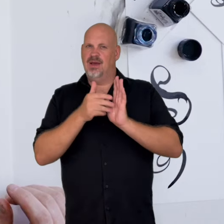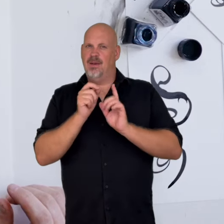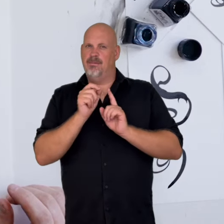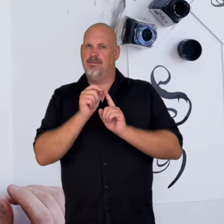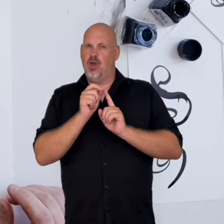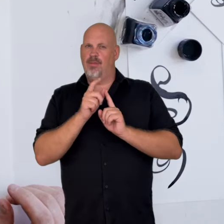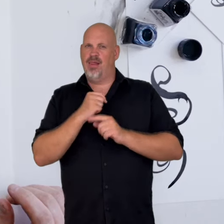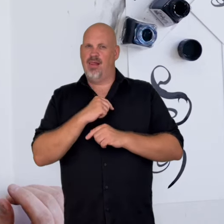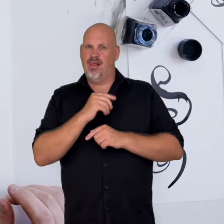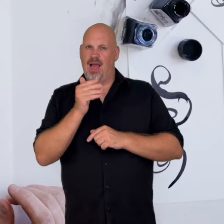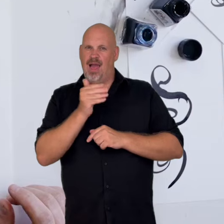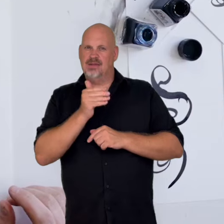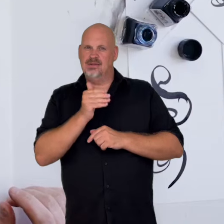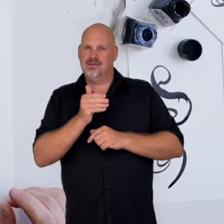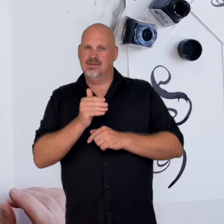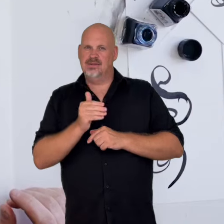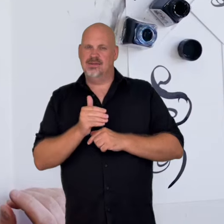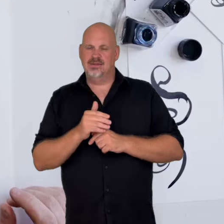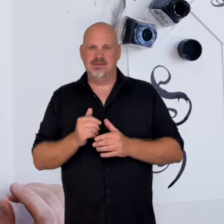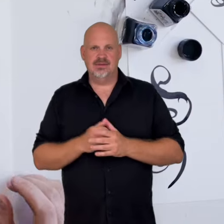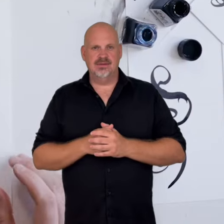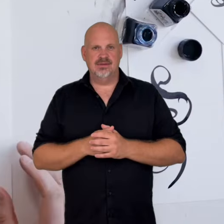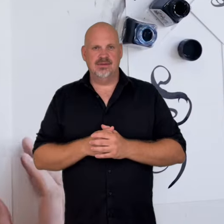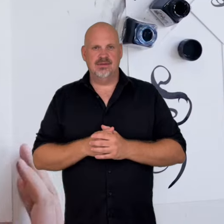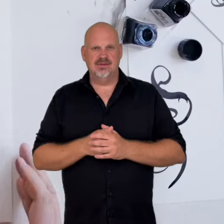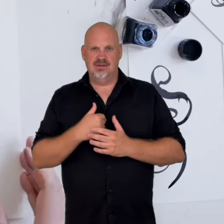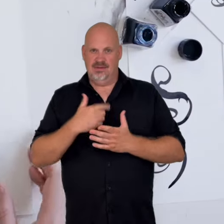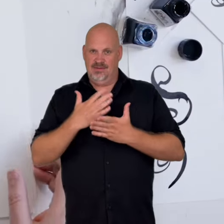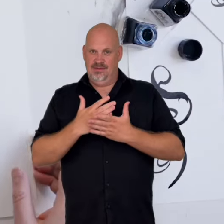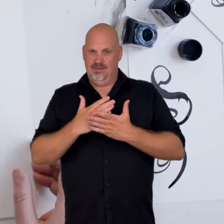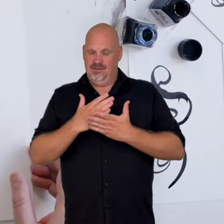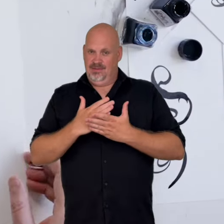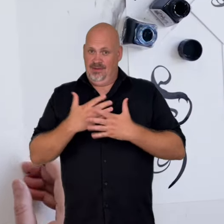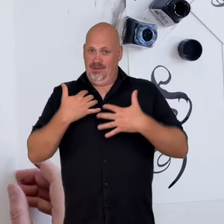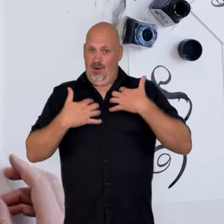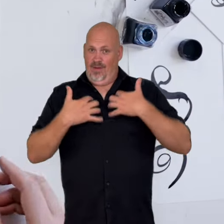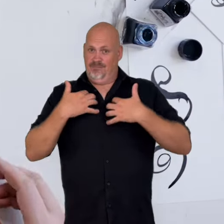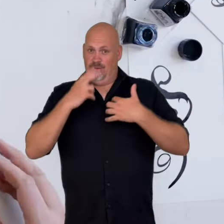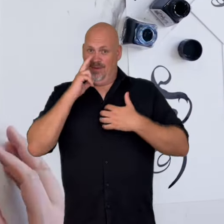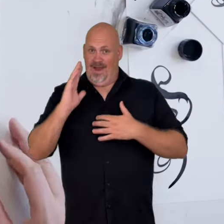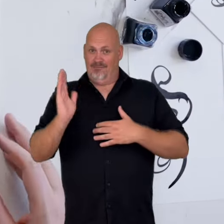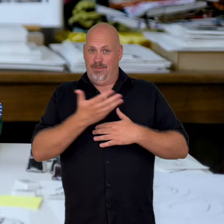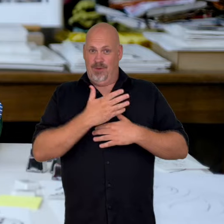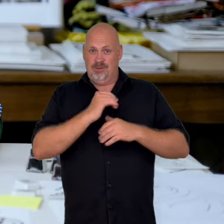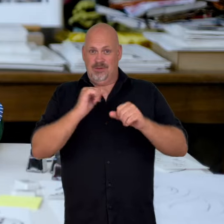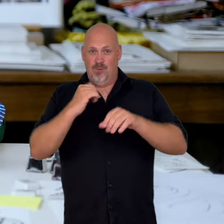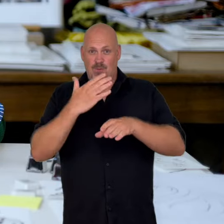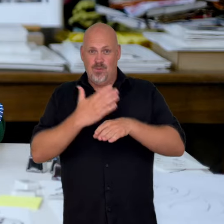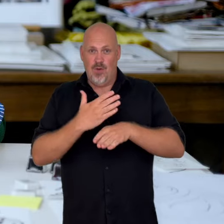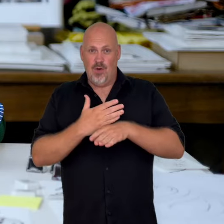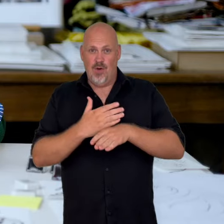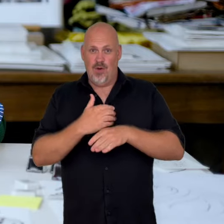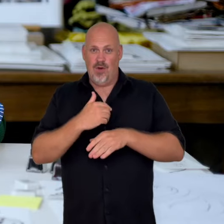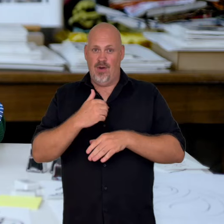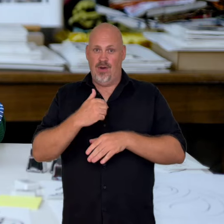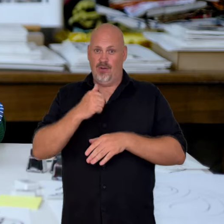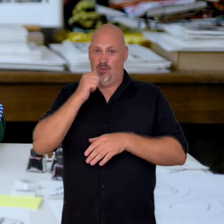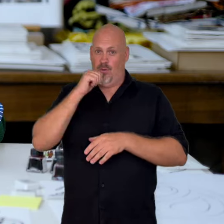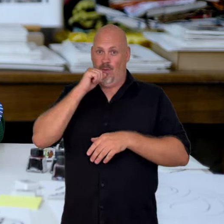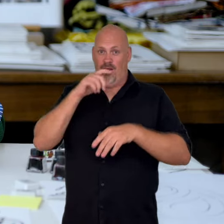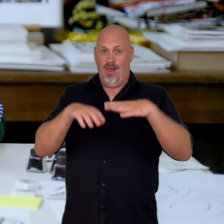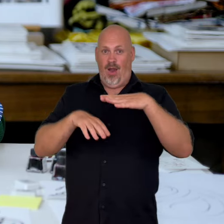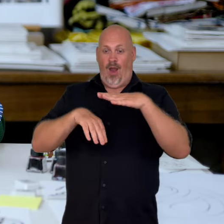and full within the world of a paisley. So I don't think we're getting too far off here. If I was to start doing more, I would